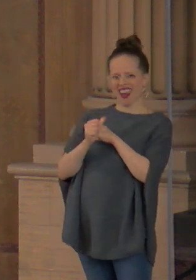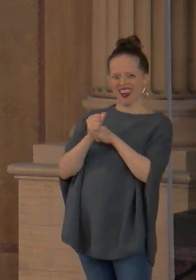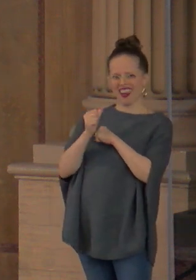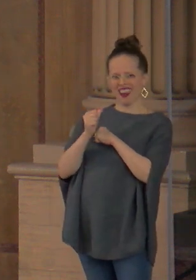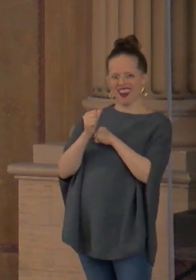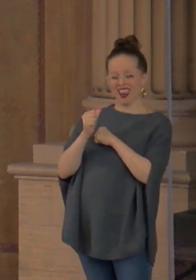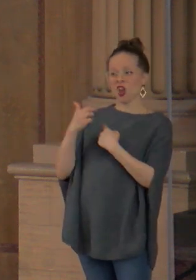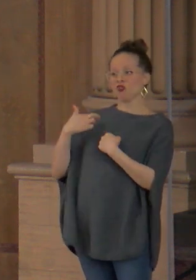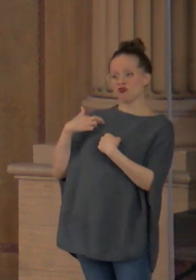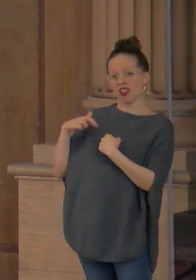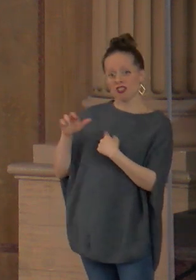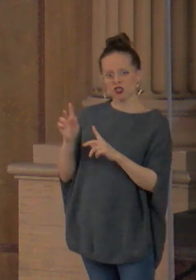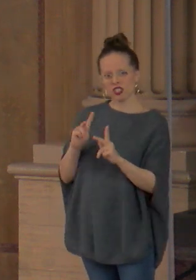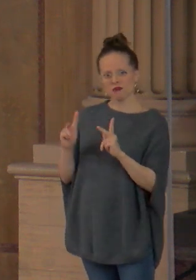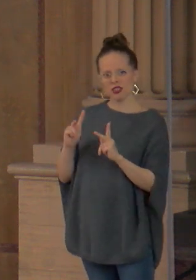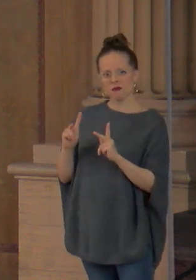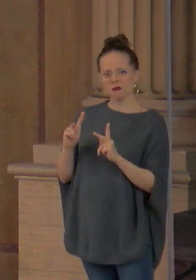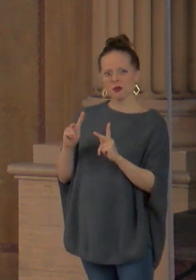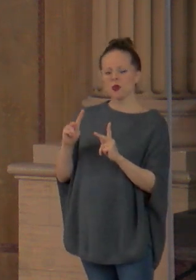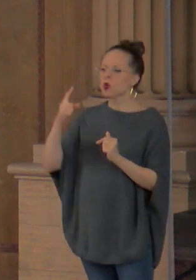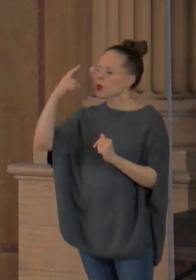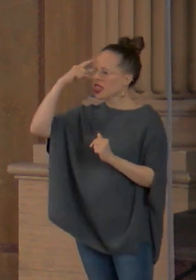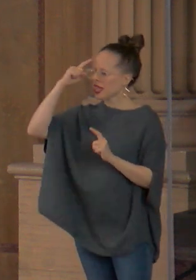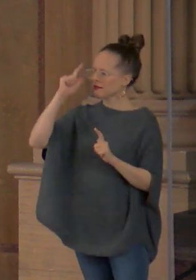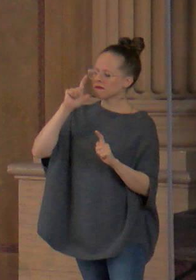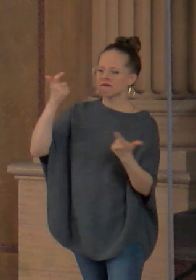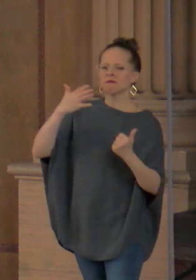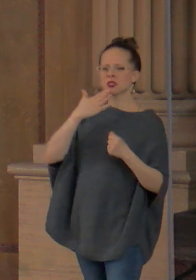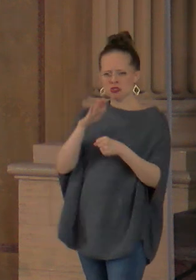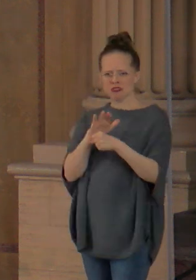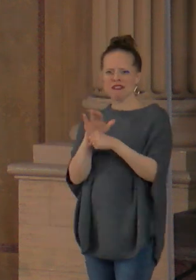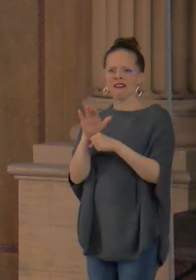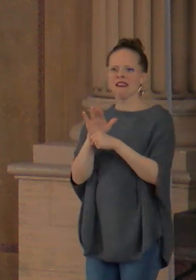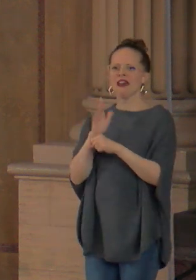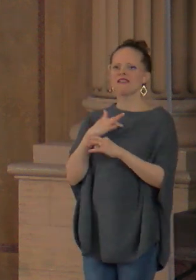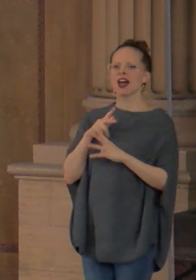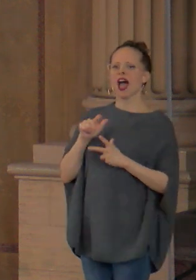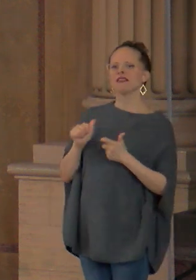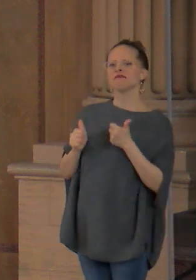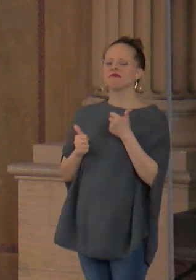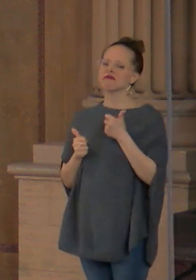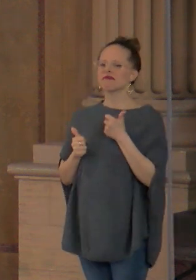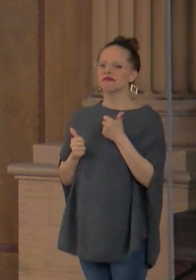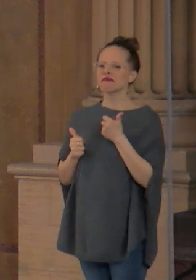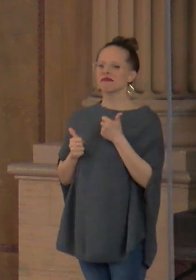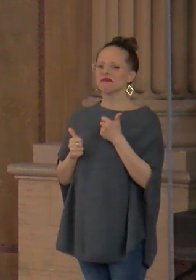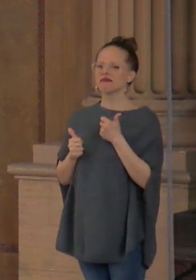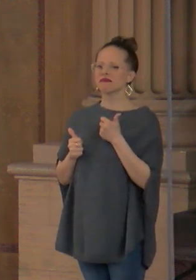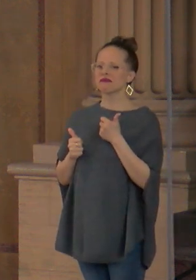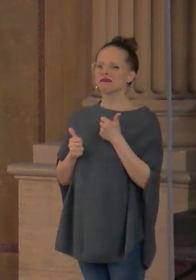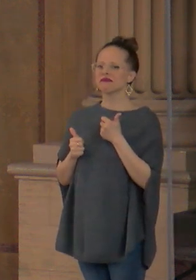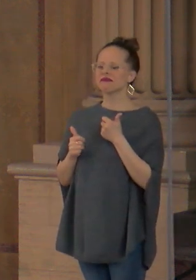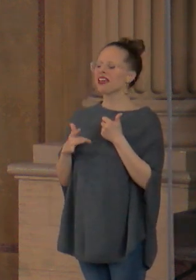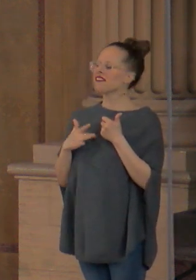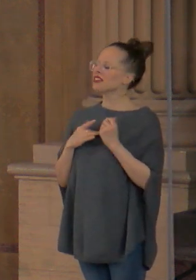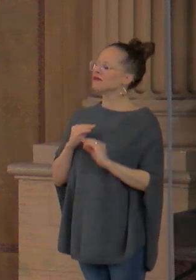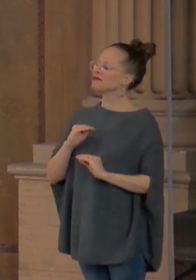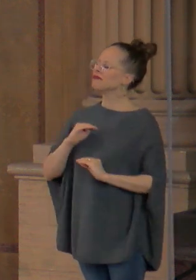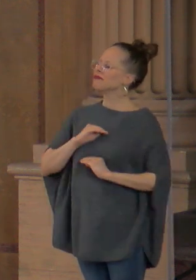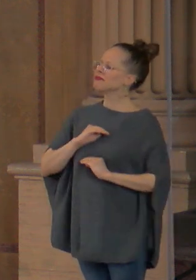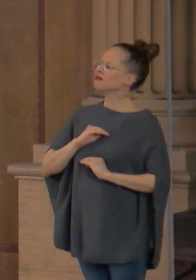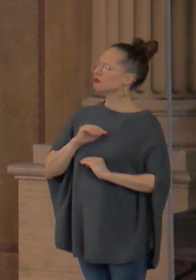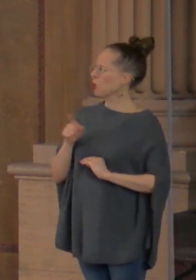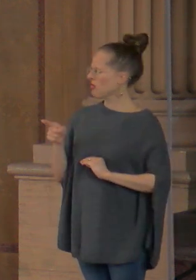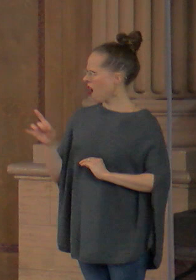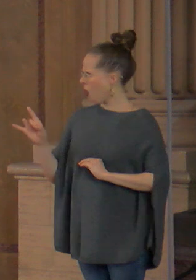Religious Pharisees today who think that they're good enough and superior and have earned their place with God and who sleep better thinking well at least I didn't do that thing